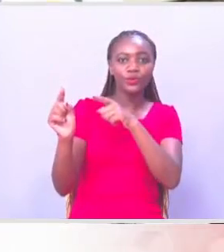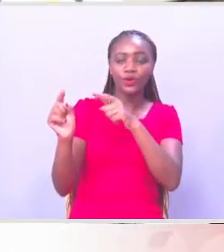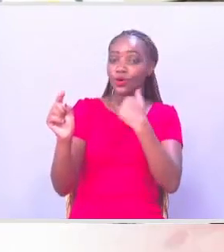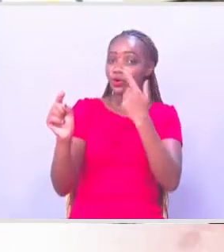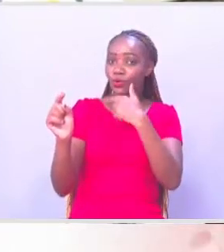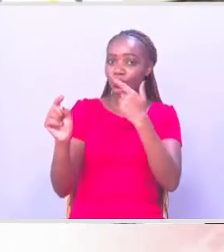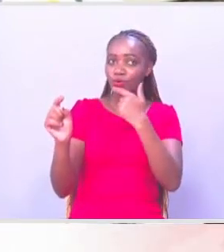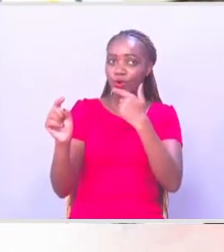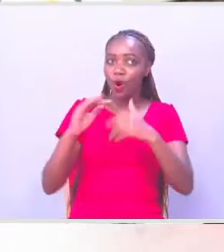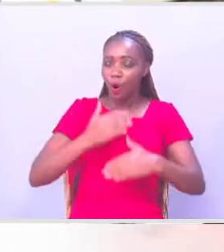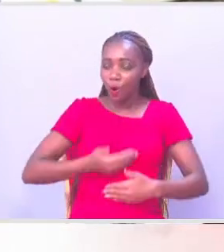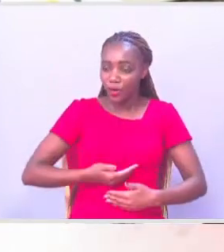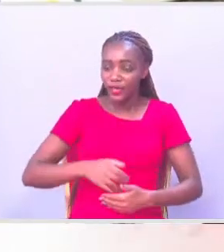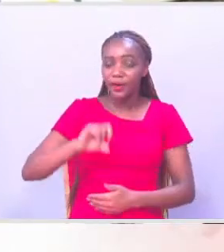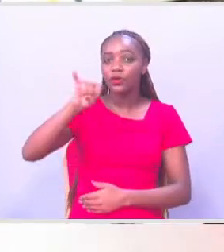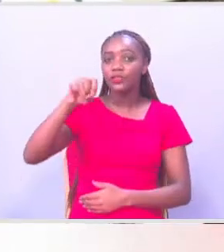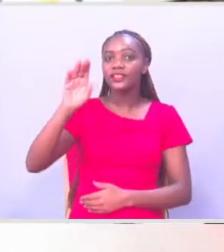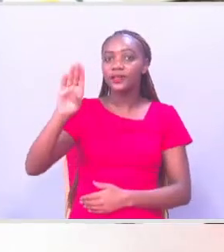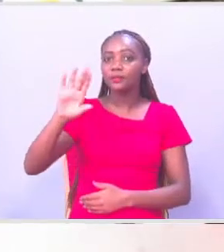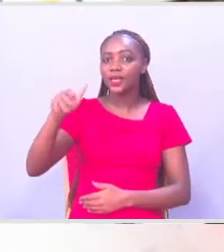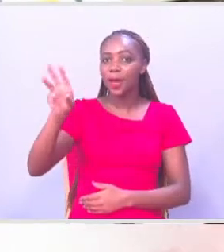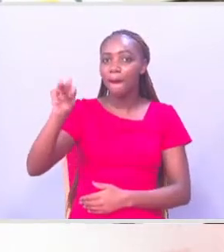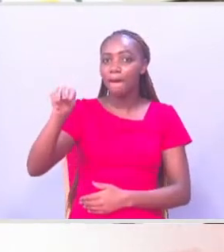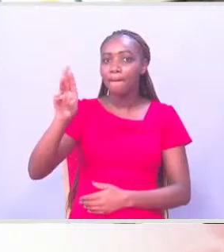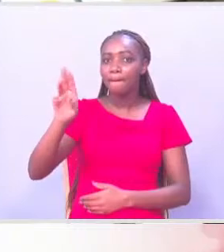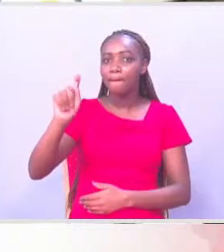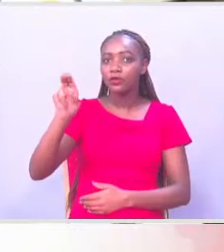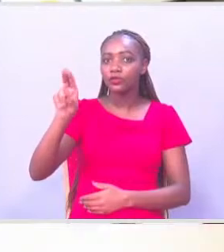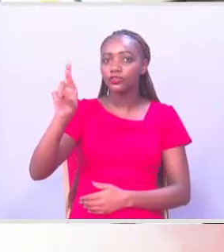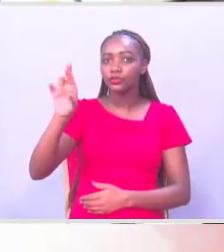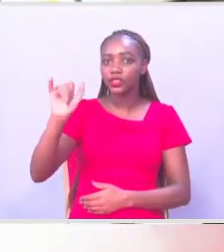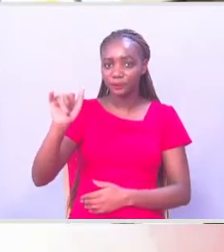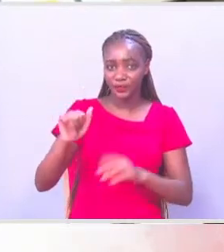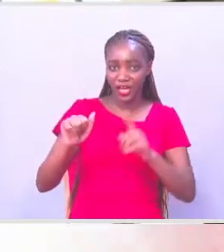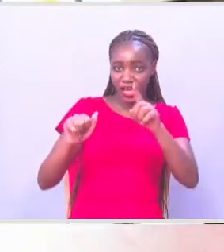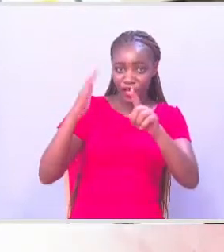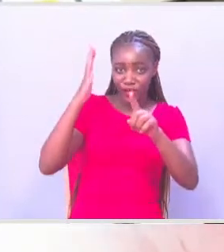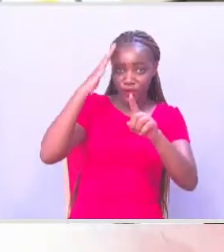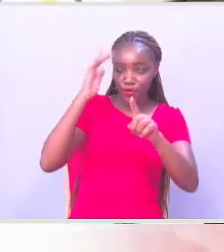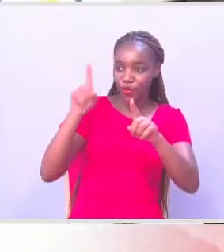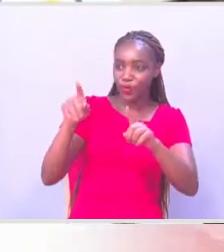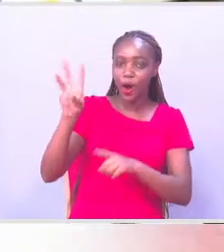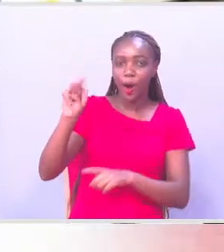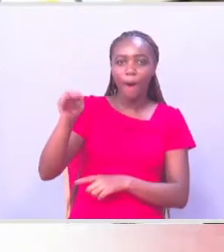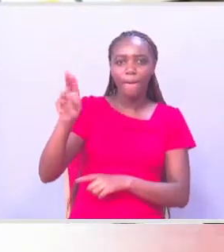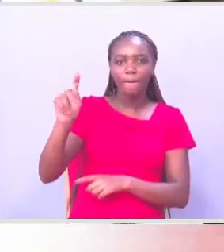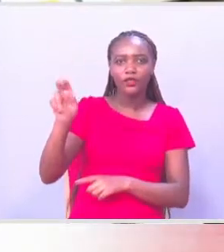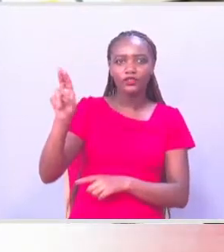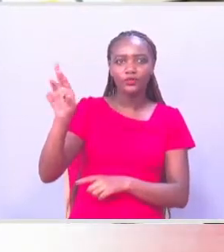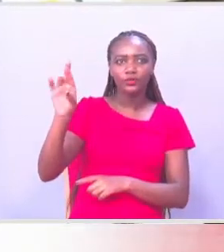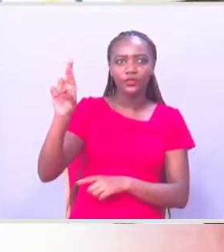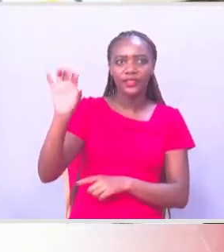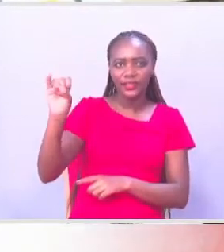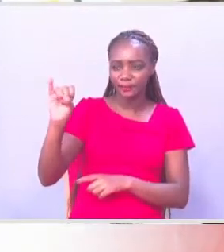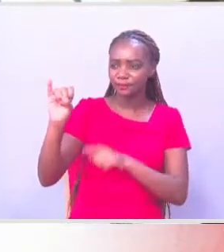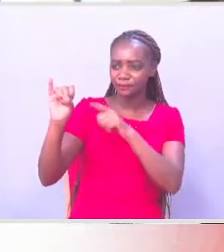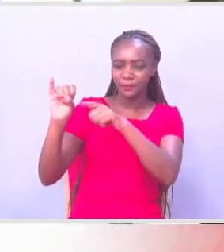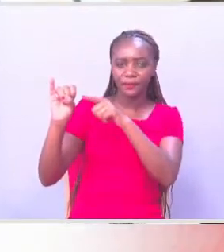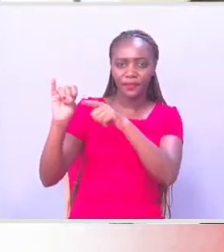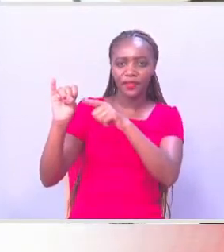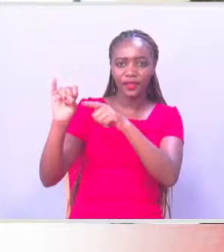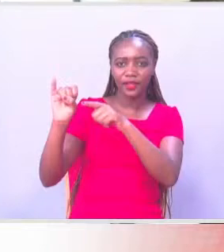than Honorable J.B. Muturi. Muturi, as you all know, Muturi has